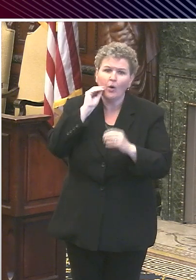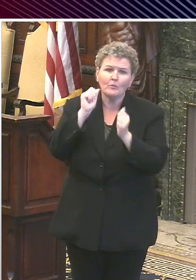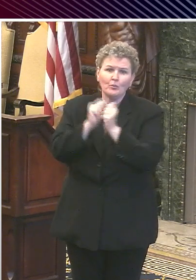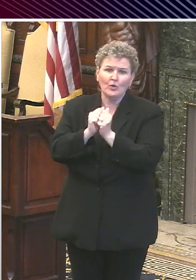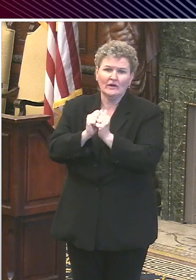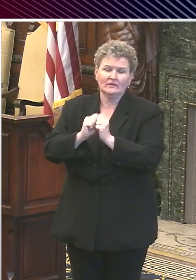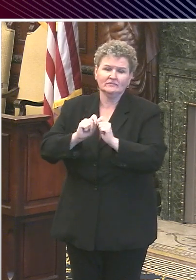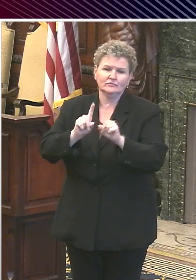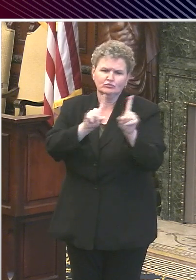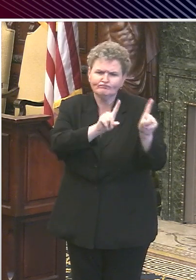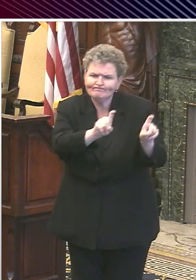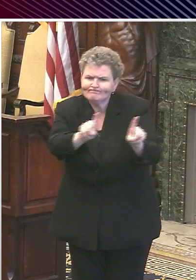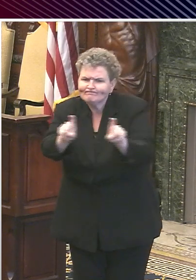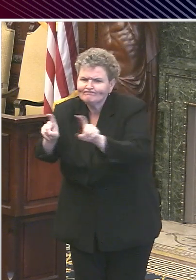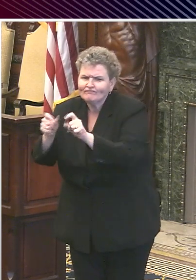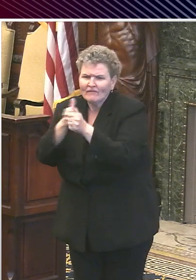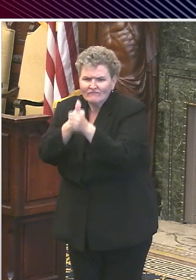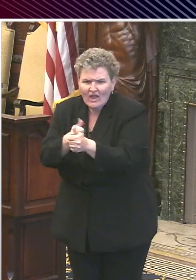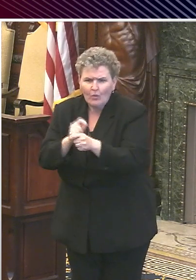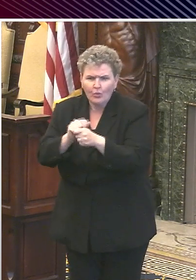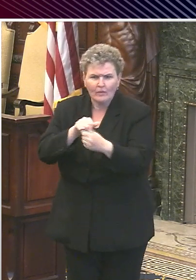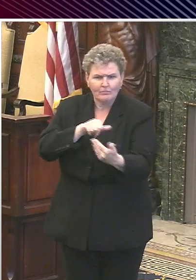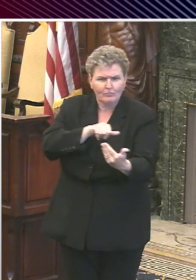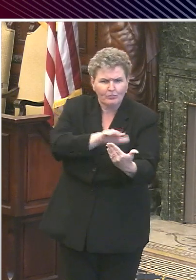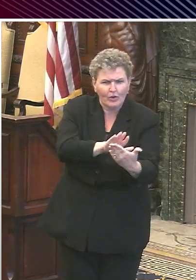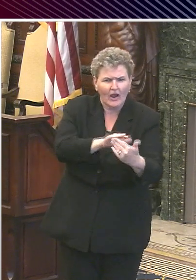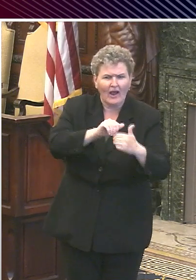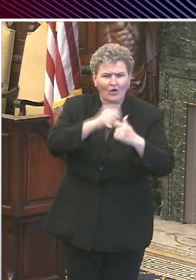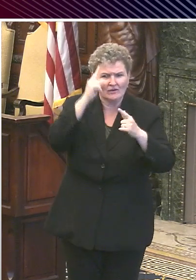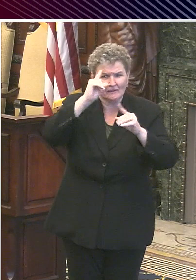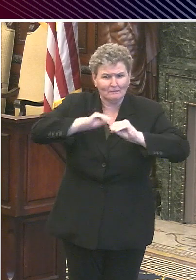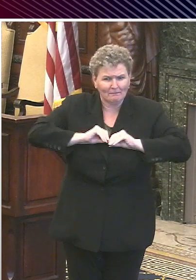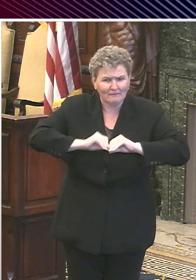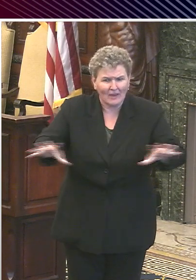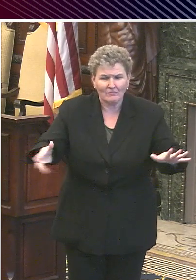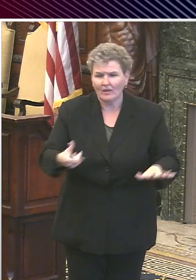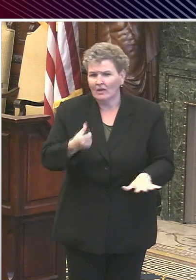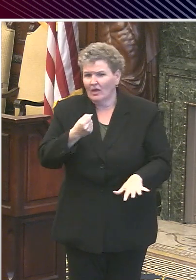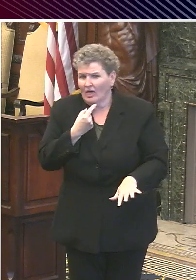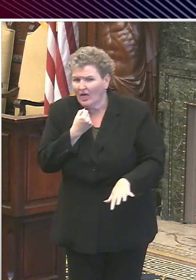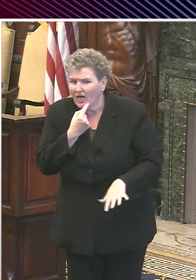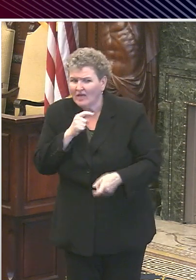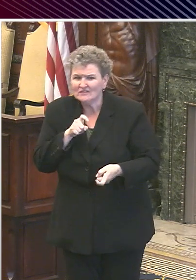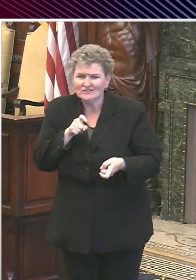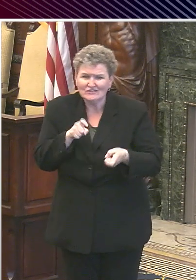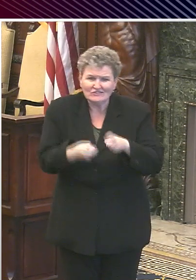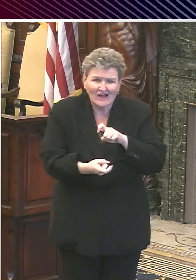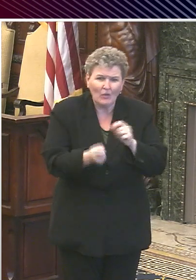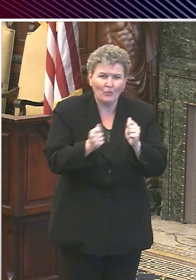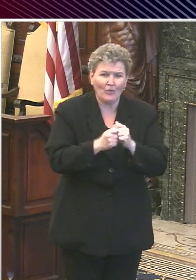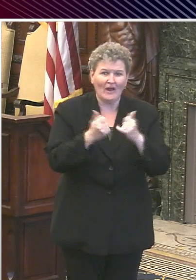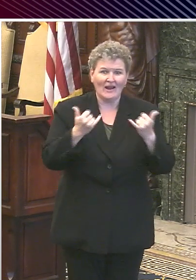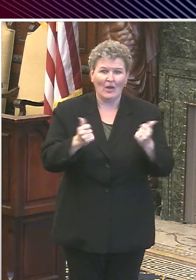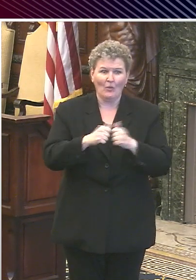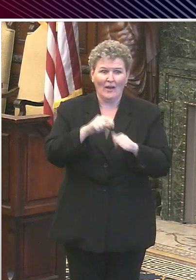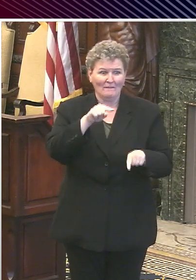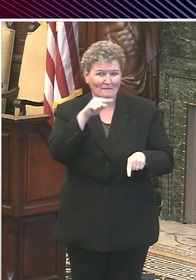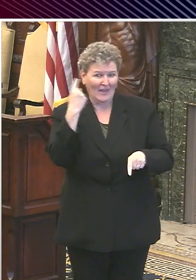of the overdose death epidemic is changing in Philadelphia, with Black overdose victims surpassing white victims for the first